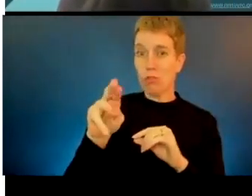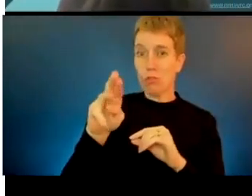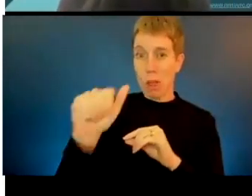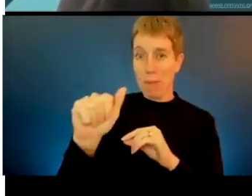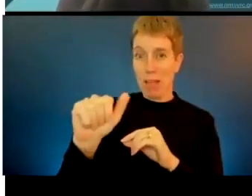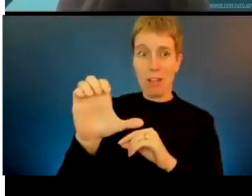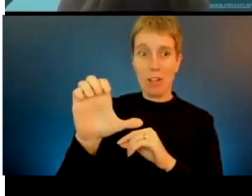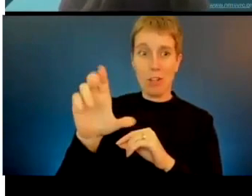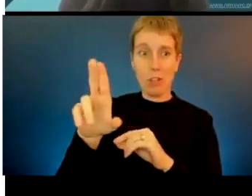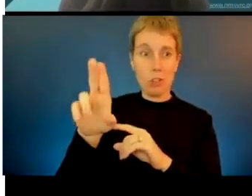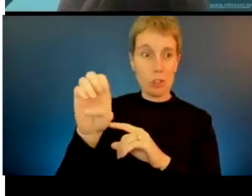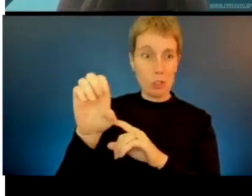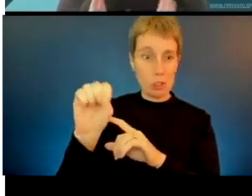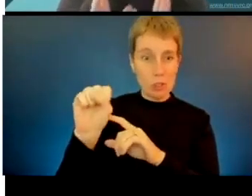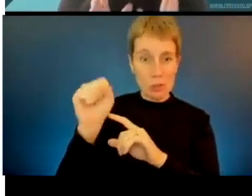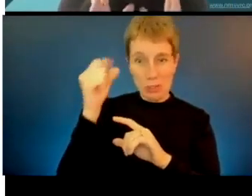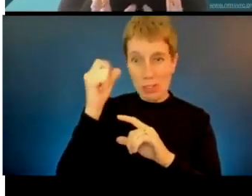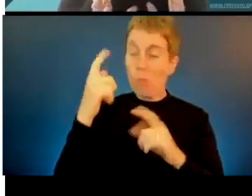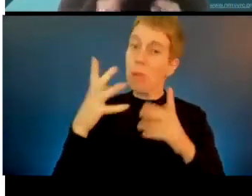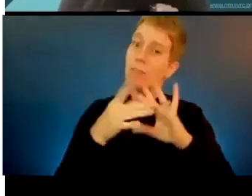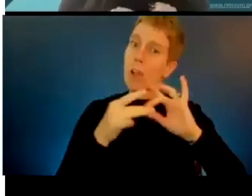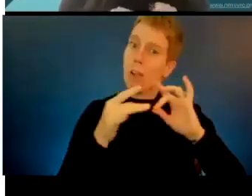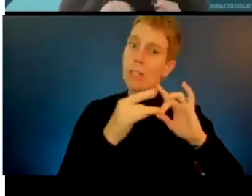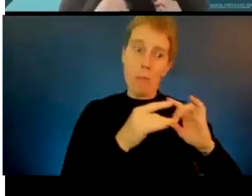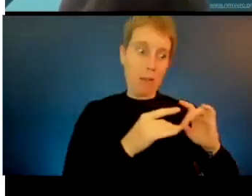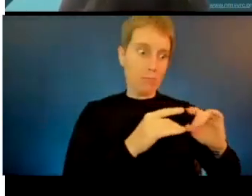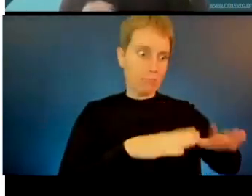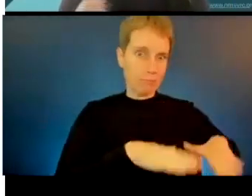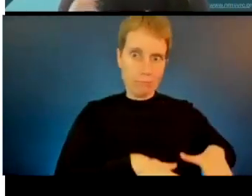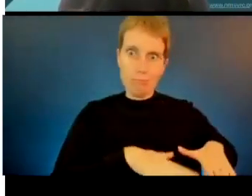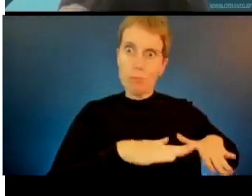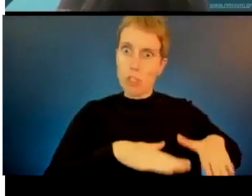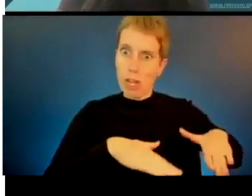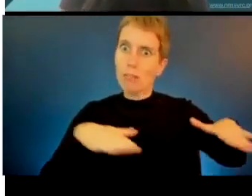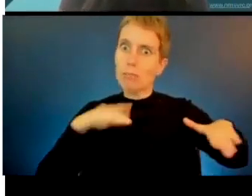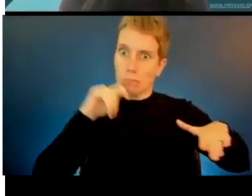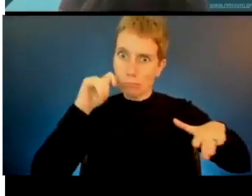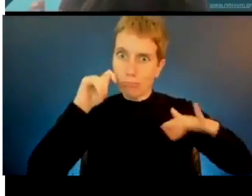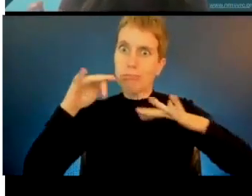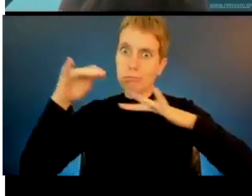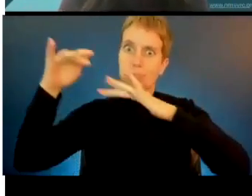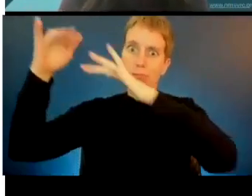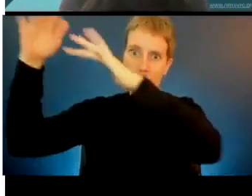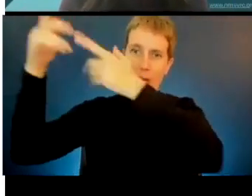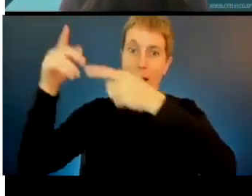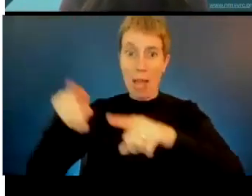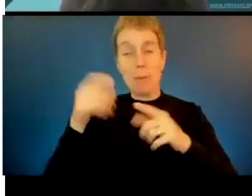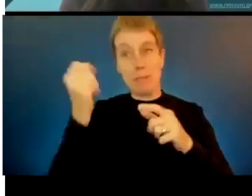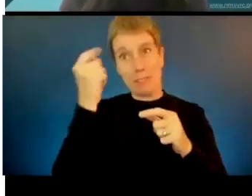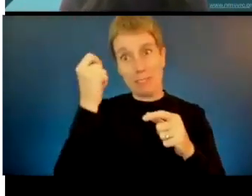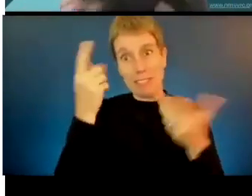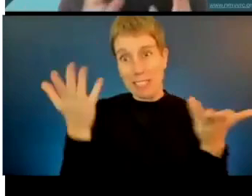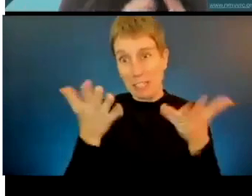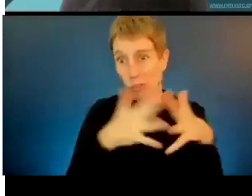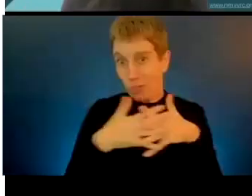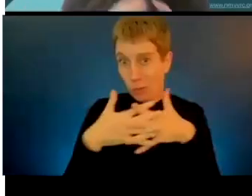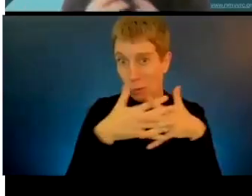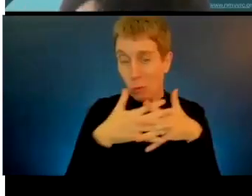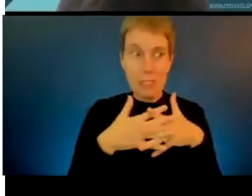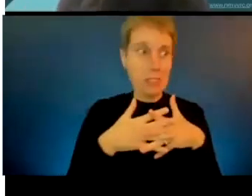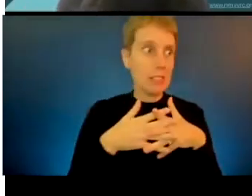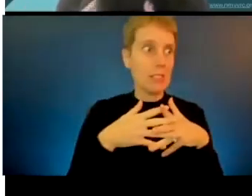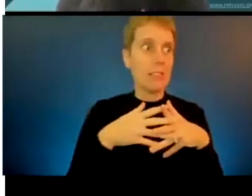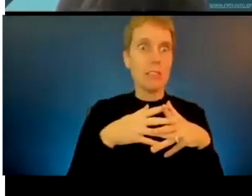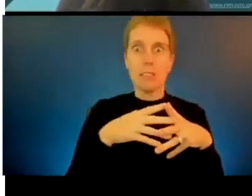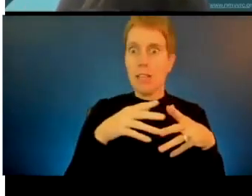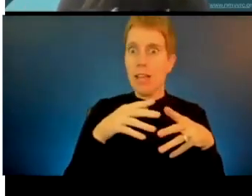very, very important to mention that as additional mass violence incidents occur throughout the country, children